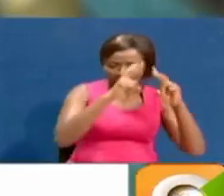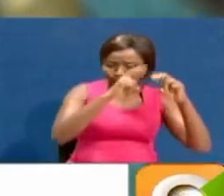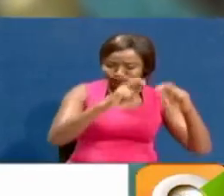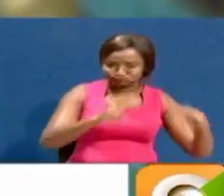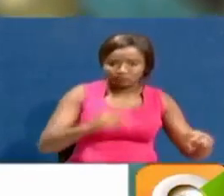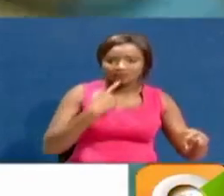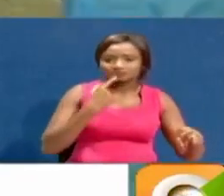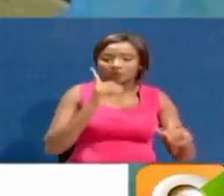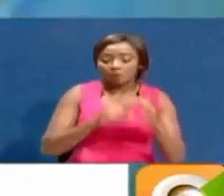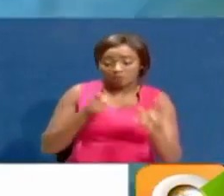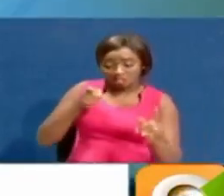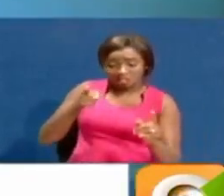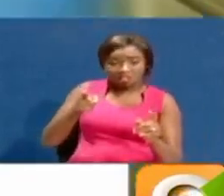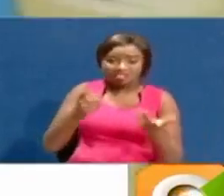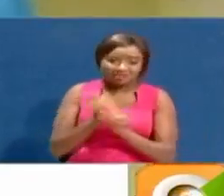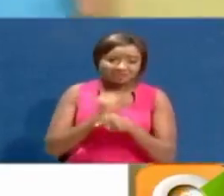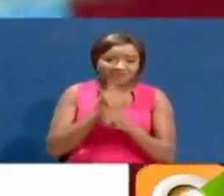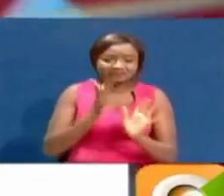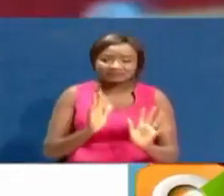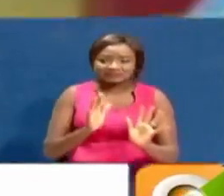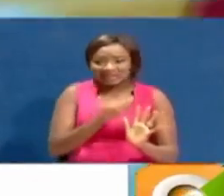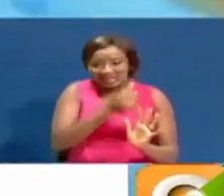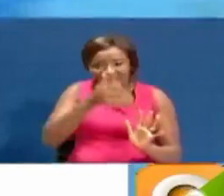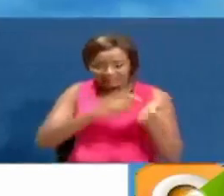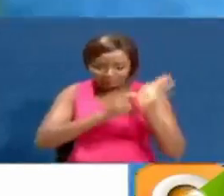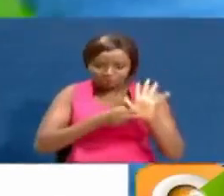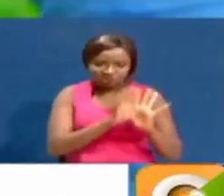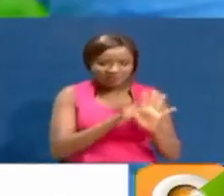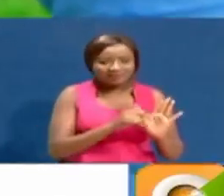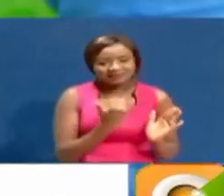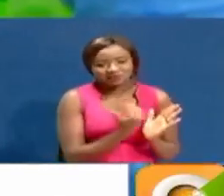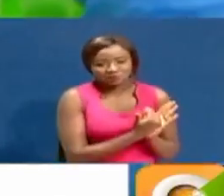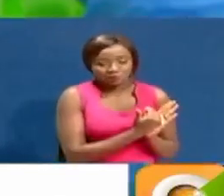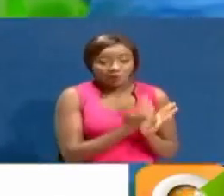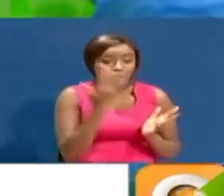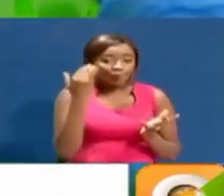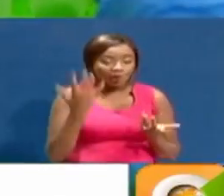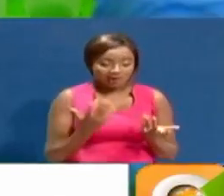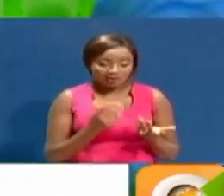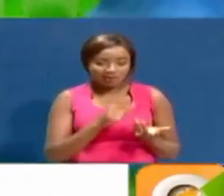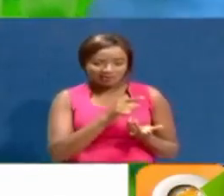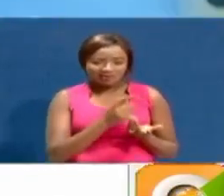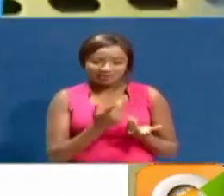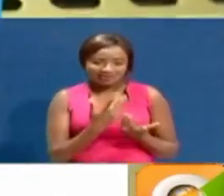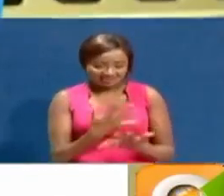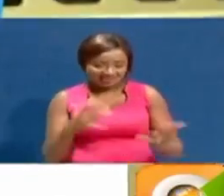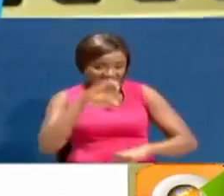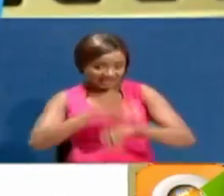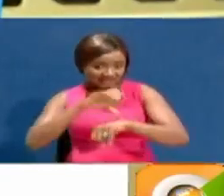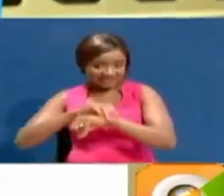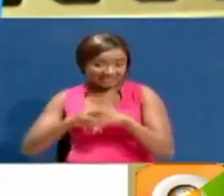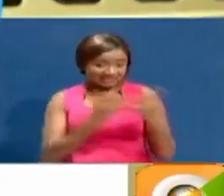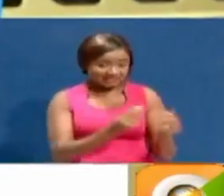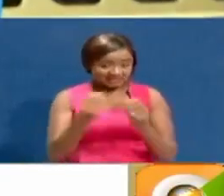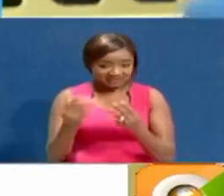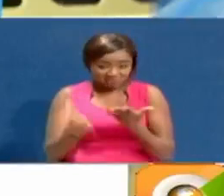says COVID-19 has forced him to put a halt on some of his research work. Given that their research consumables are not easily